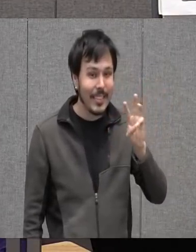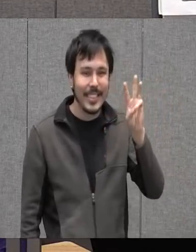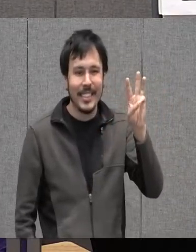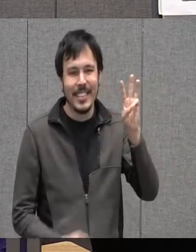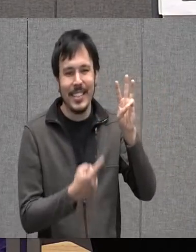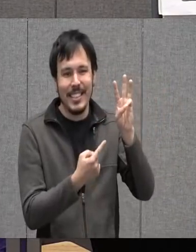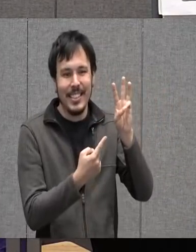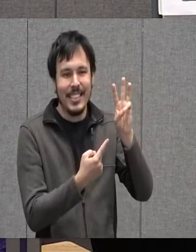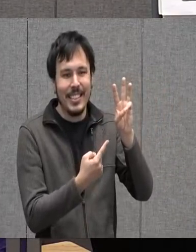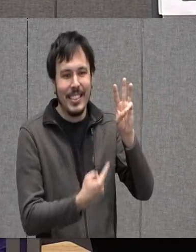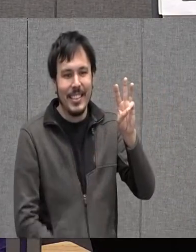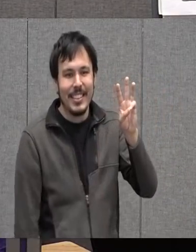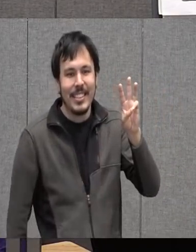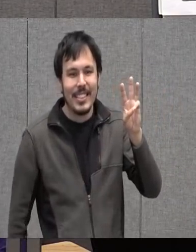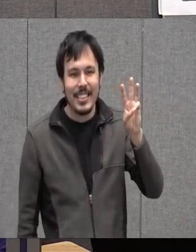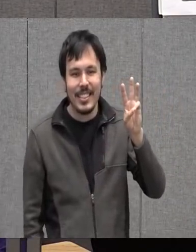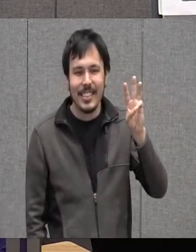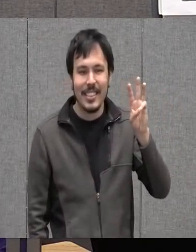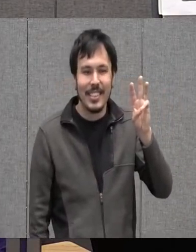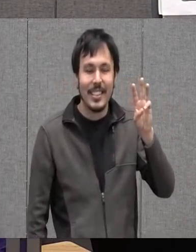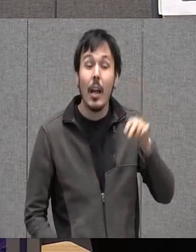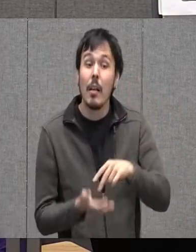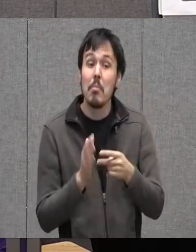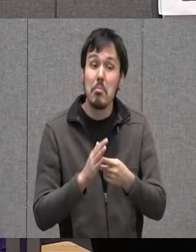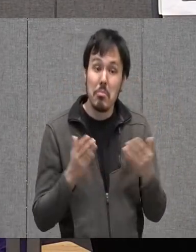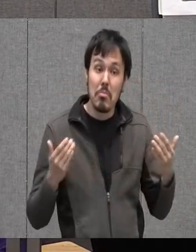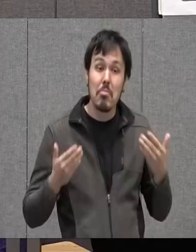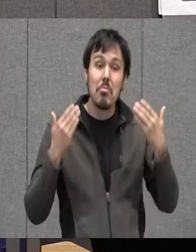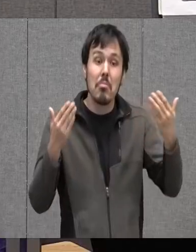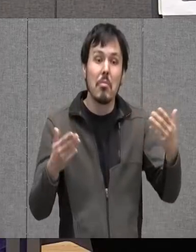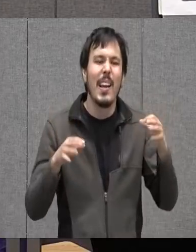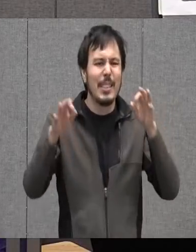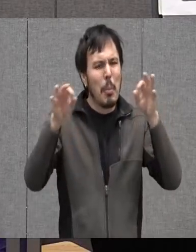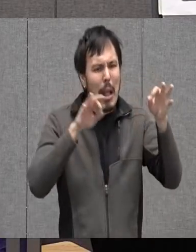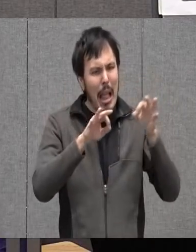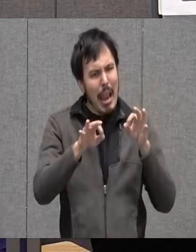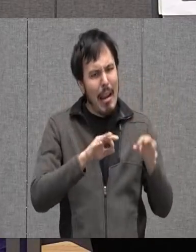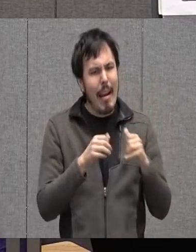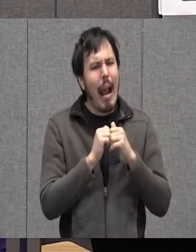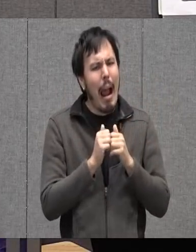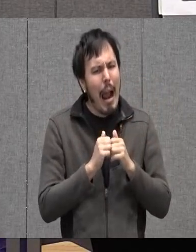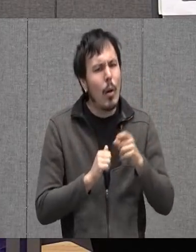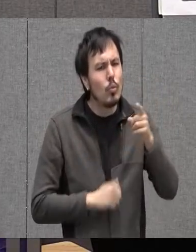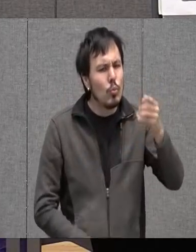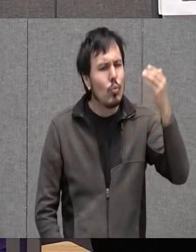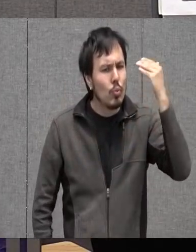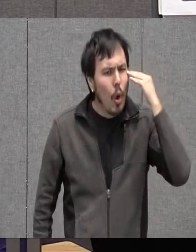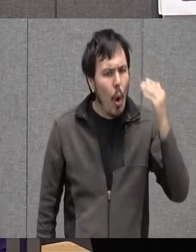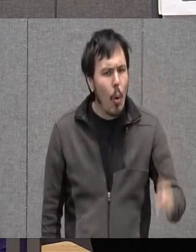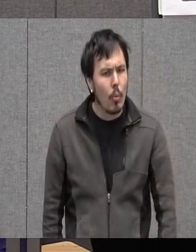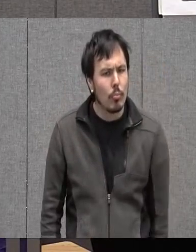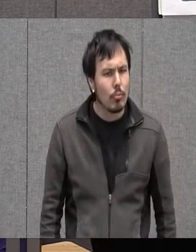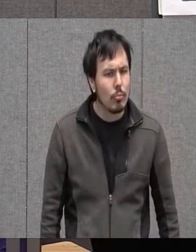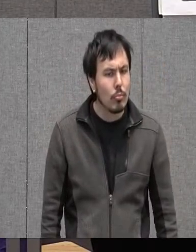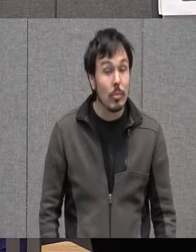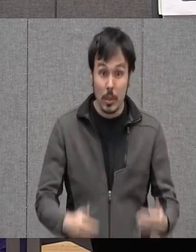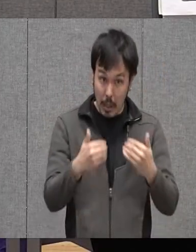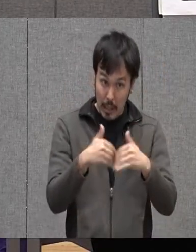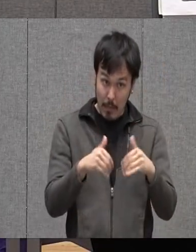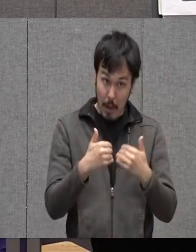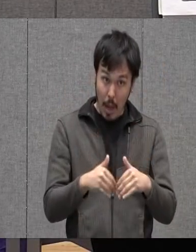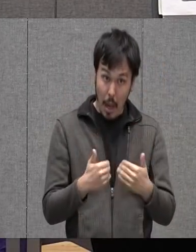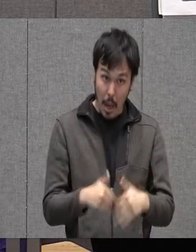6. So then we would go ahead and explain how we knew that. If you did a division